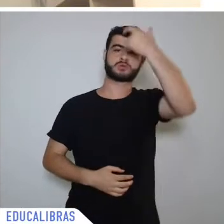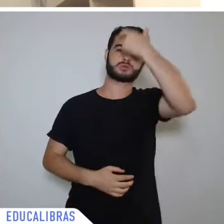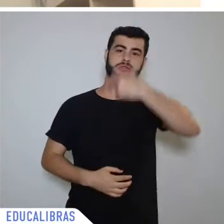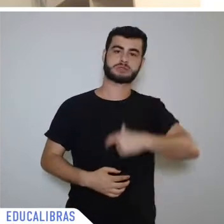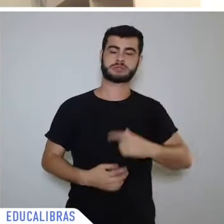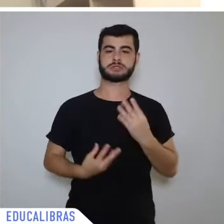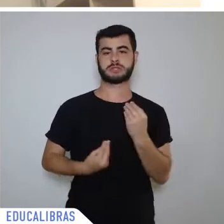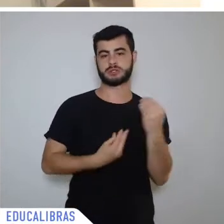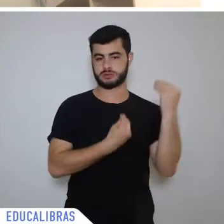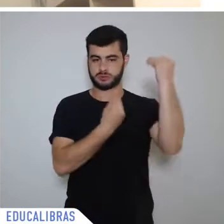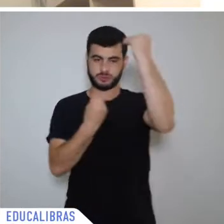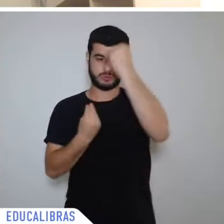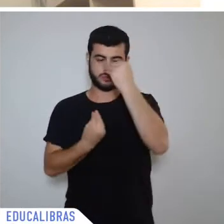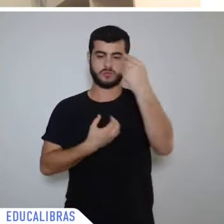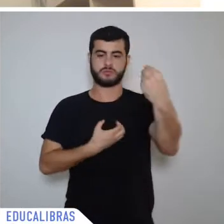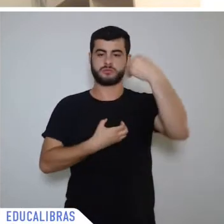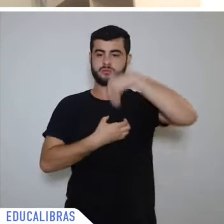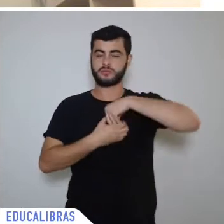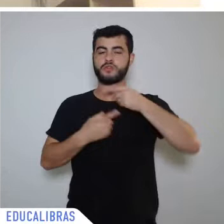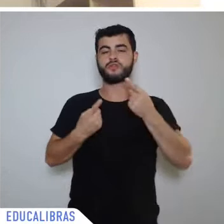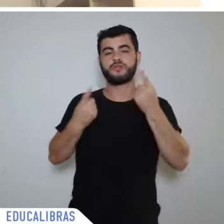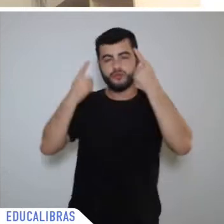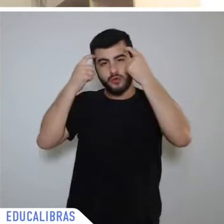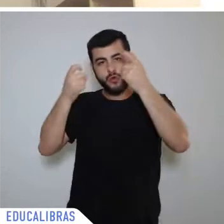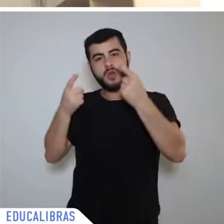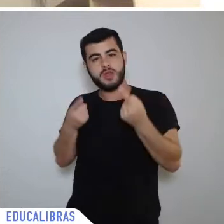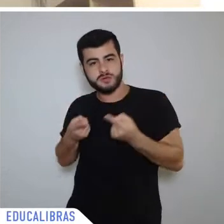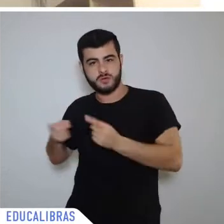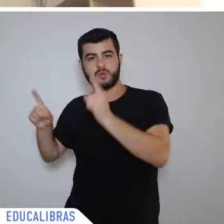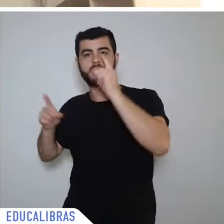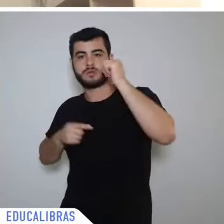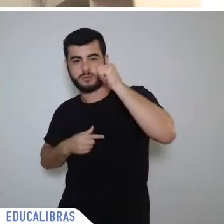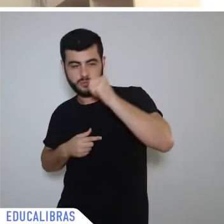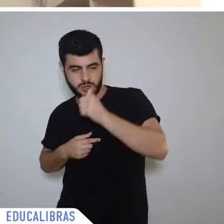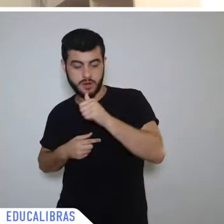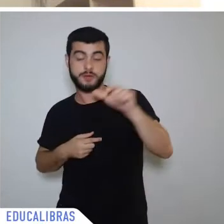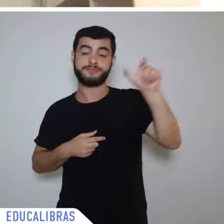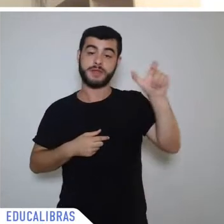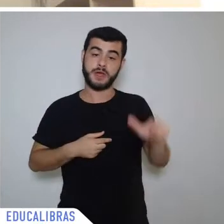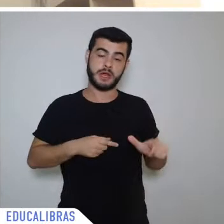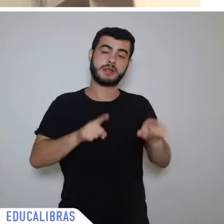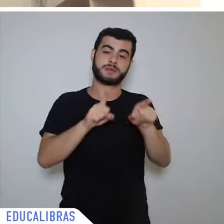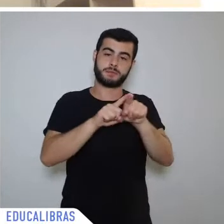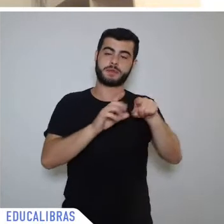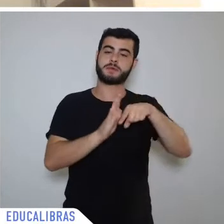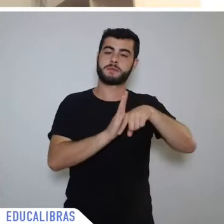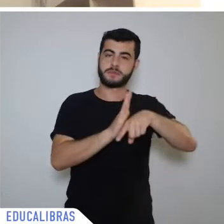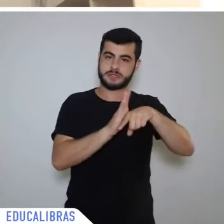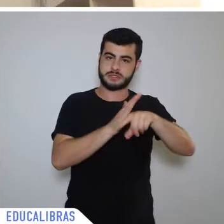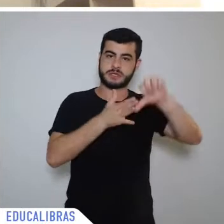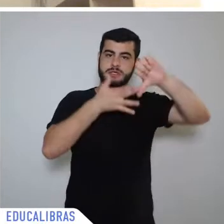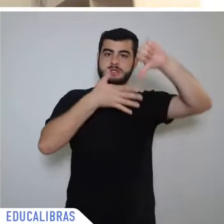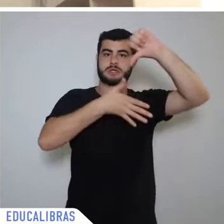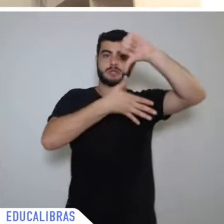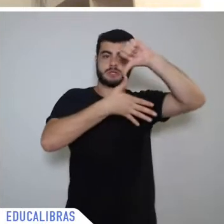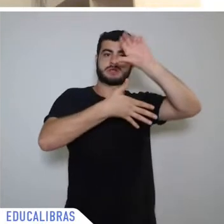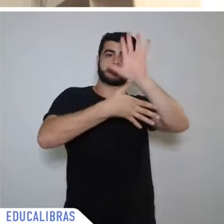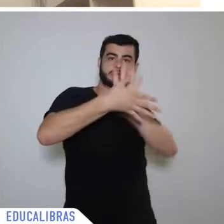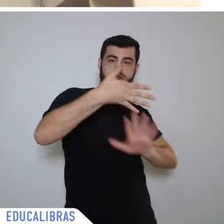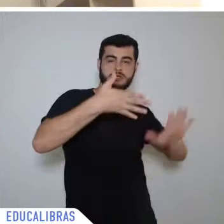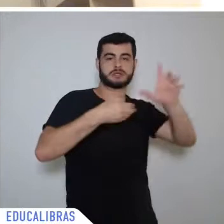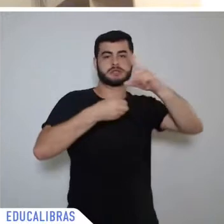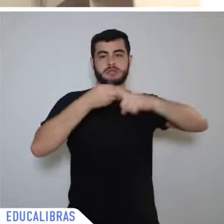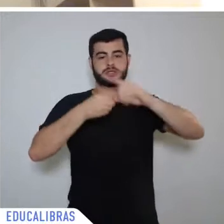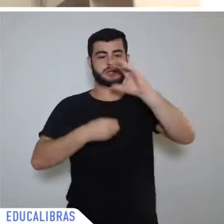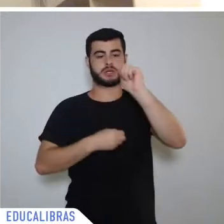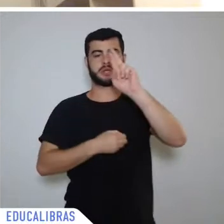University of Brasília, founder of the organization Anis Instituto de Bioética, which does an incredible job of researching and defending human rights